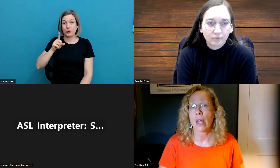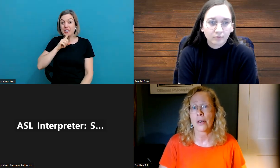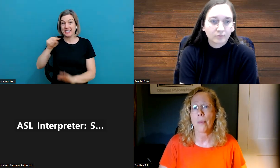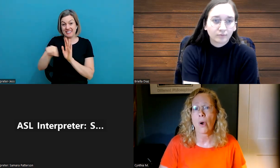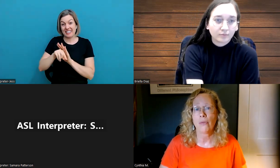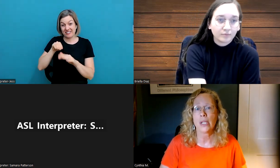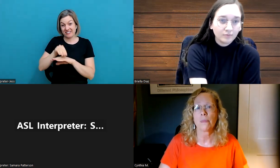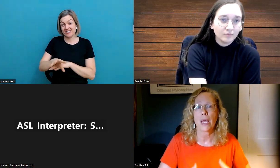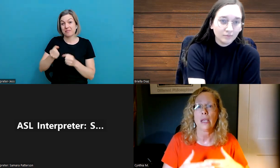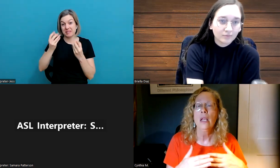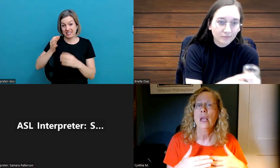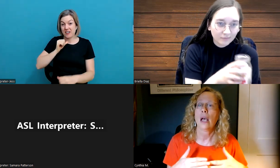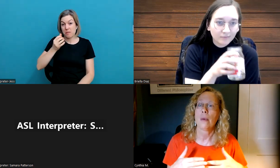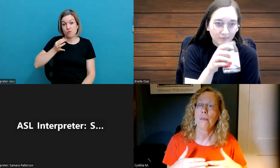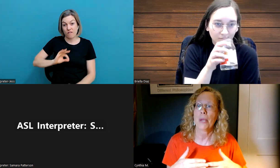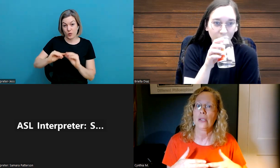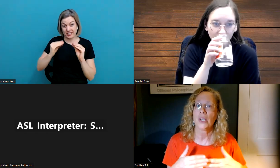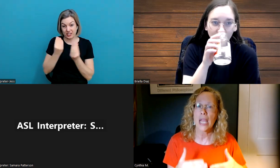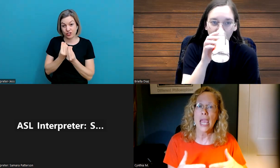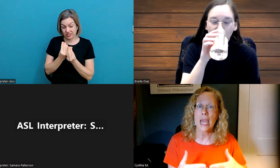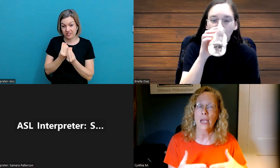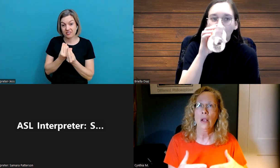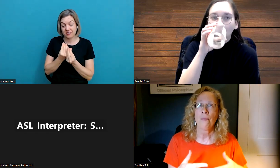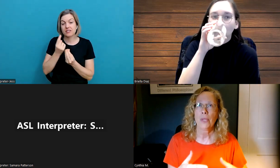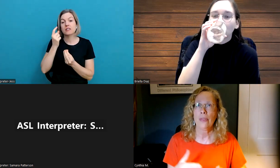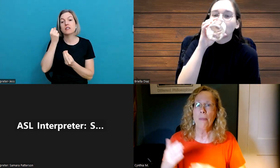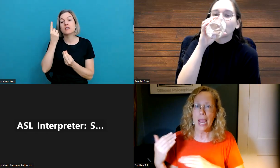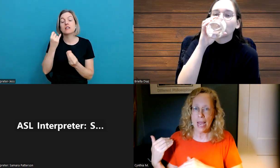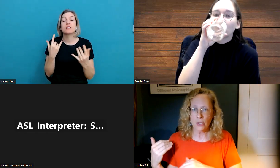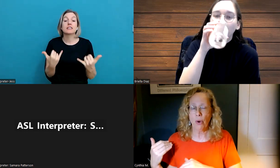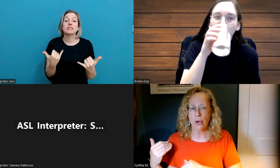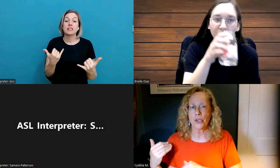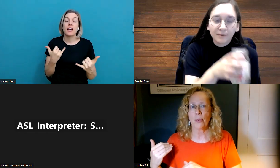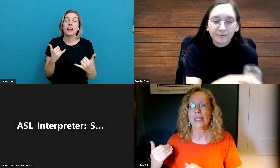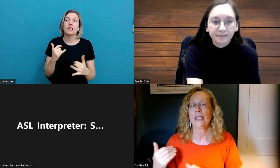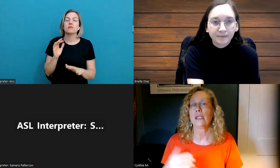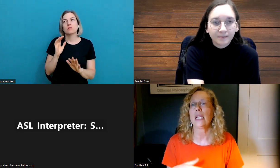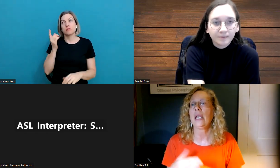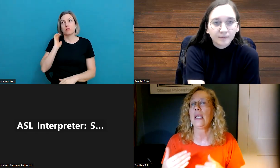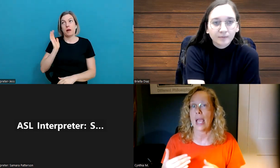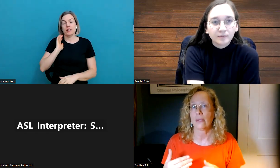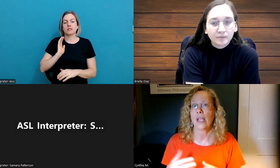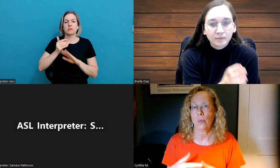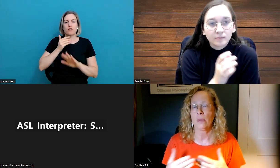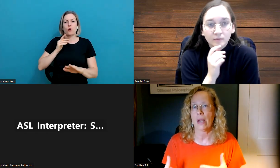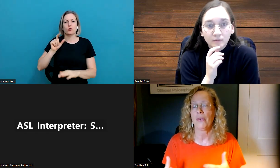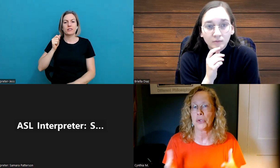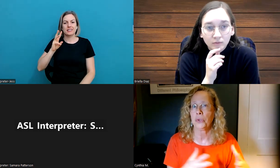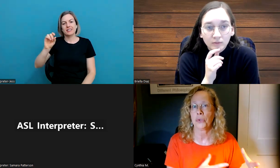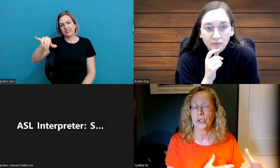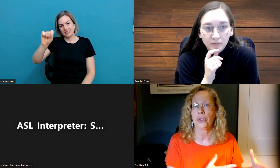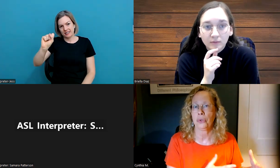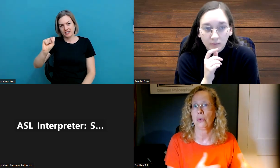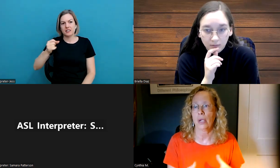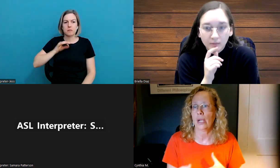on a lot of nonprofits. But today, in the past, prior to 2016, yes, it was